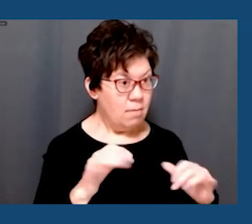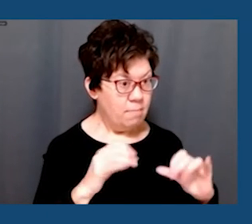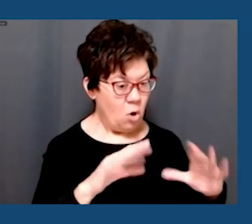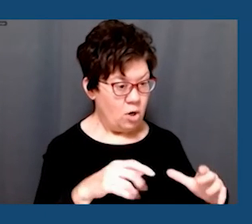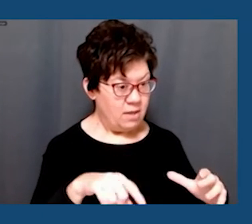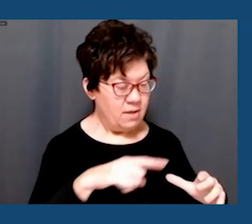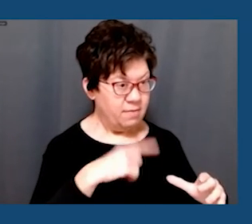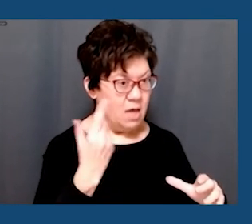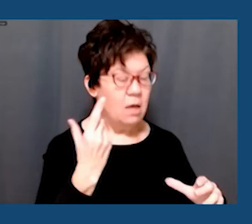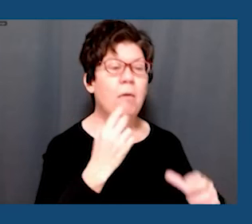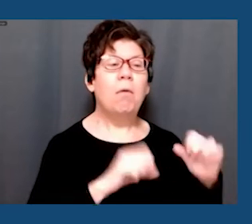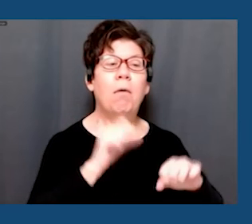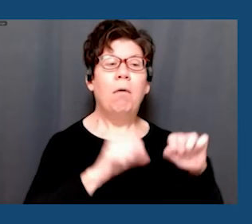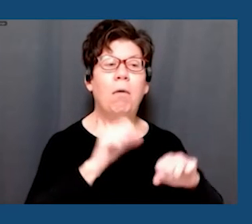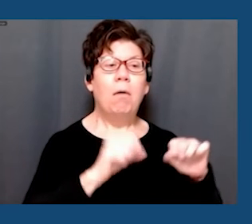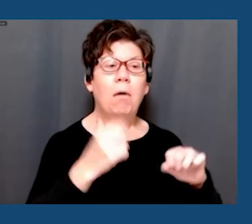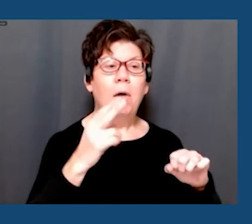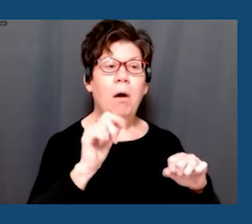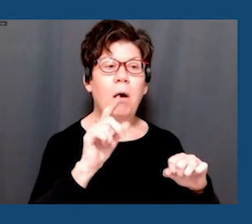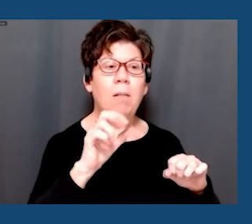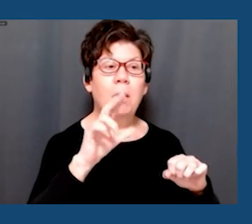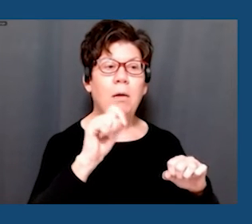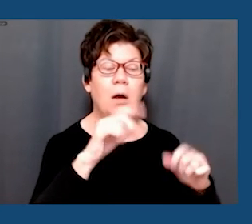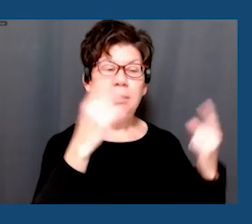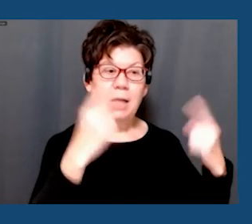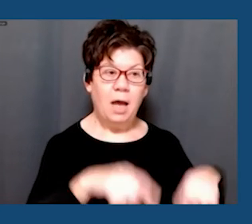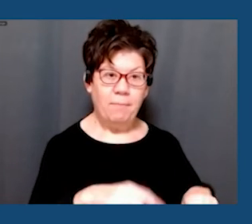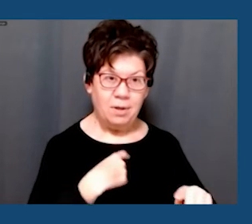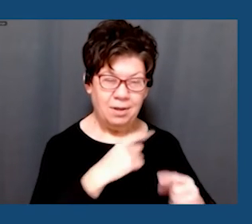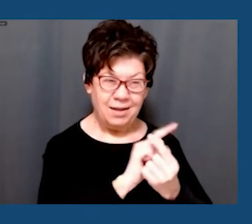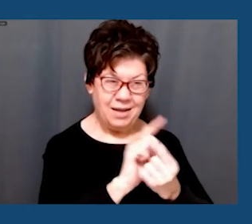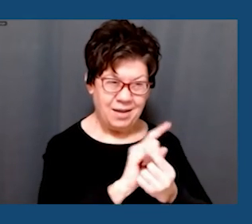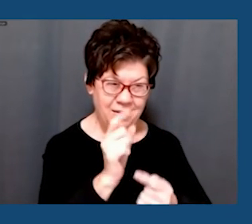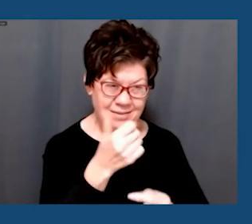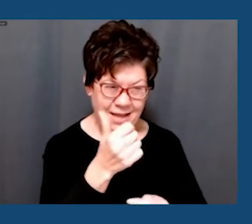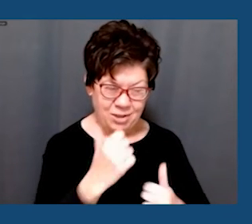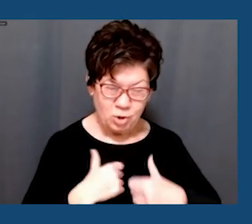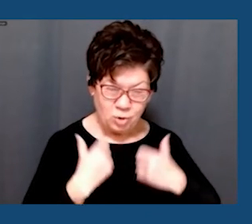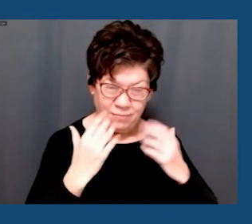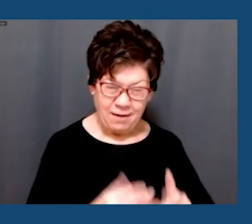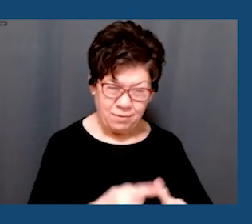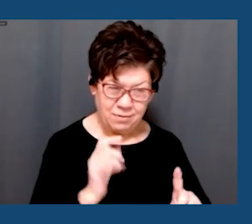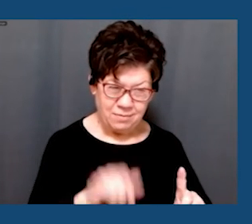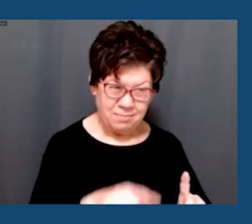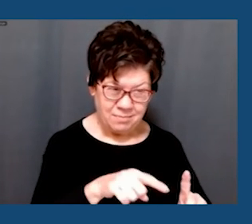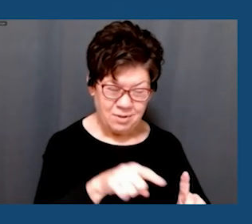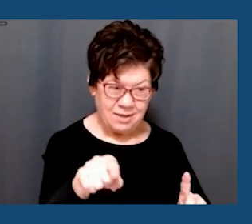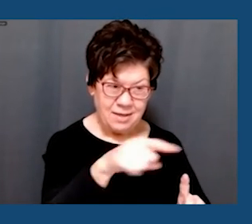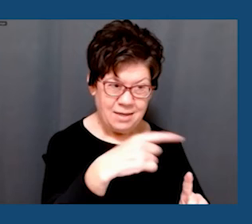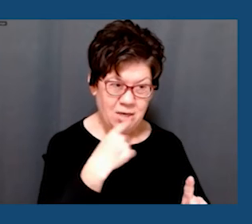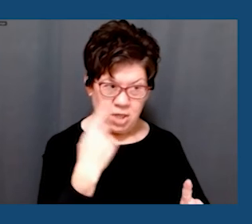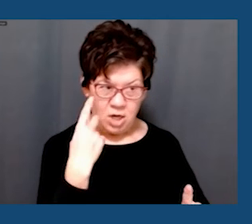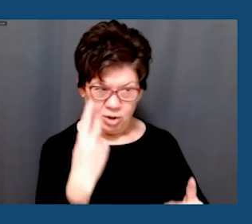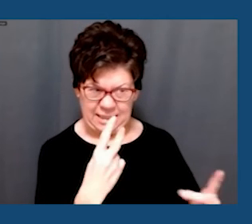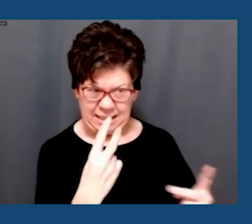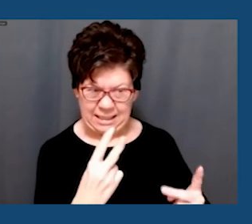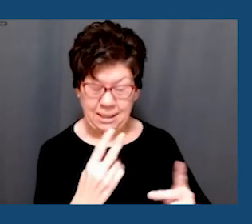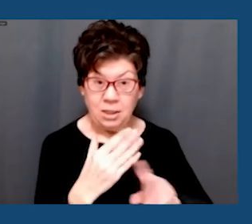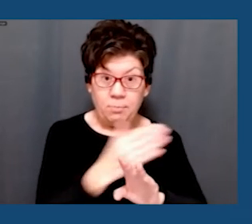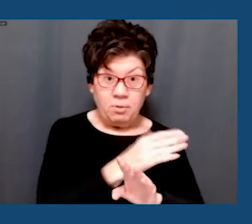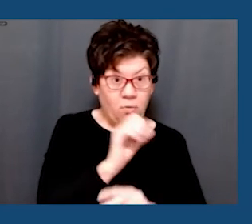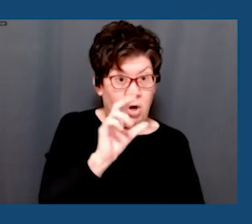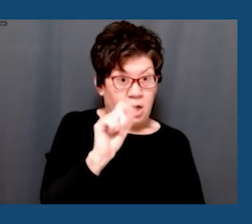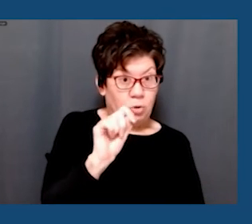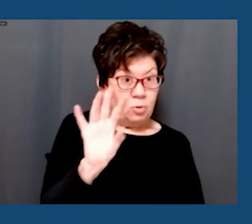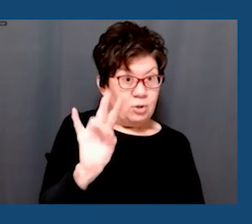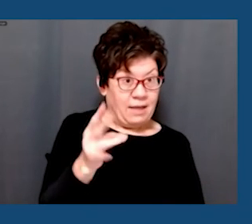have met 10 survivors in one meeting not long ago, and they told me that they're seeing the signs, and this is before October 7th, this is what's so